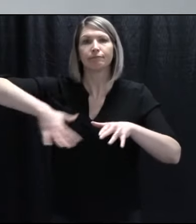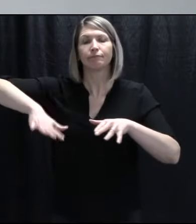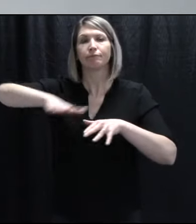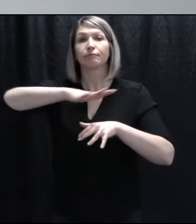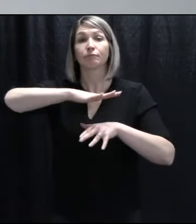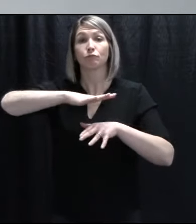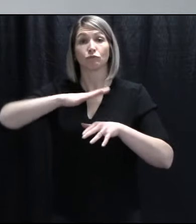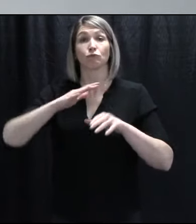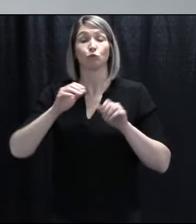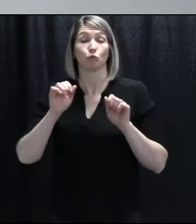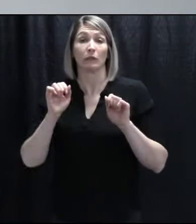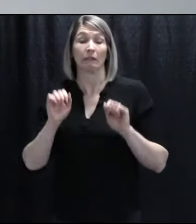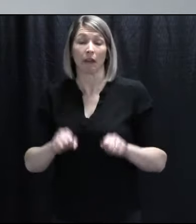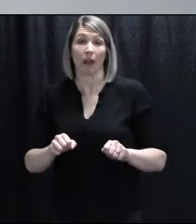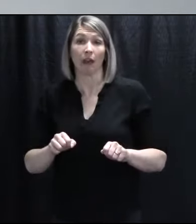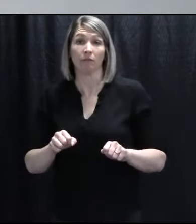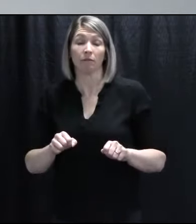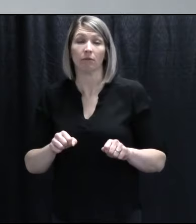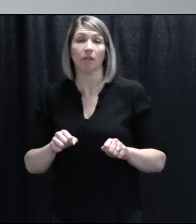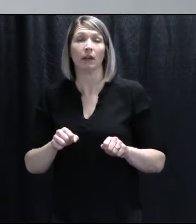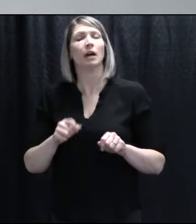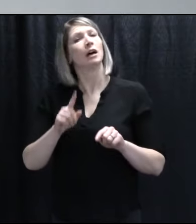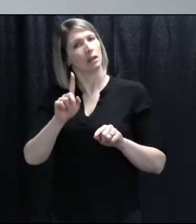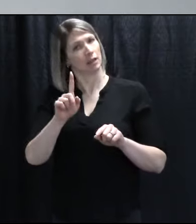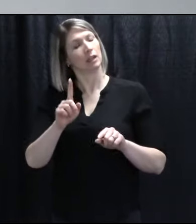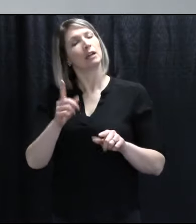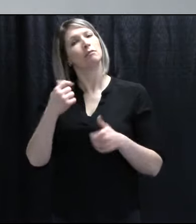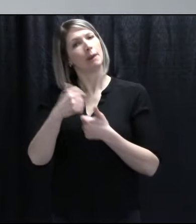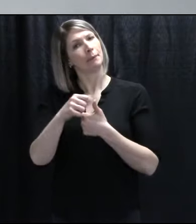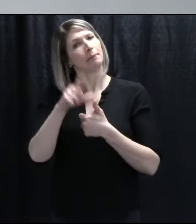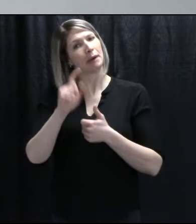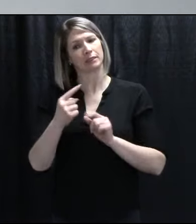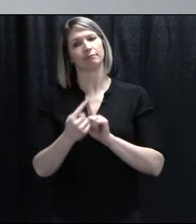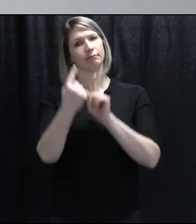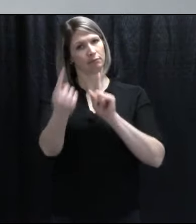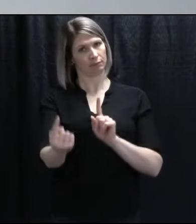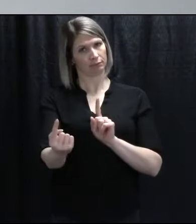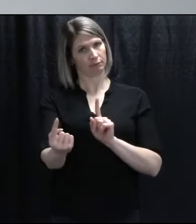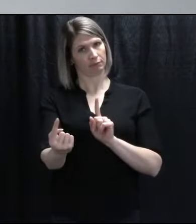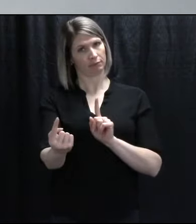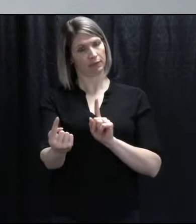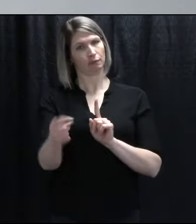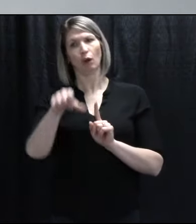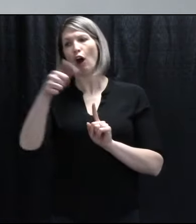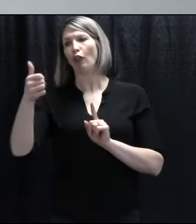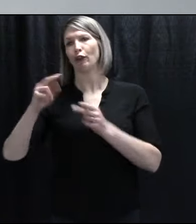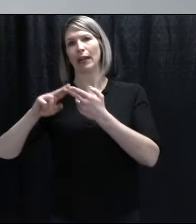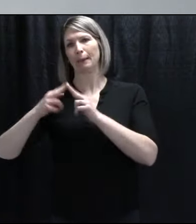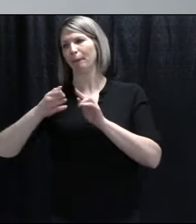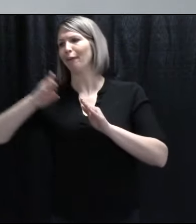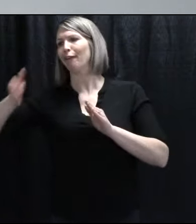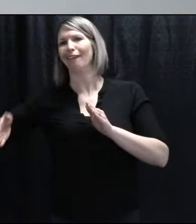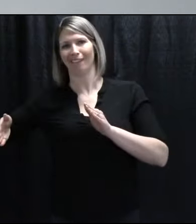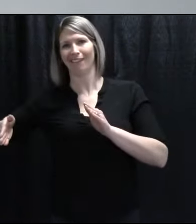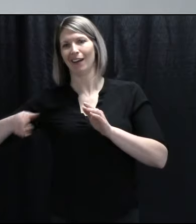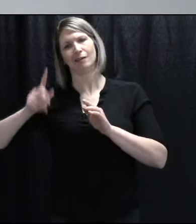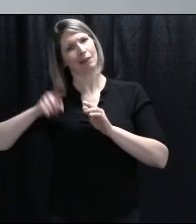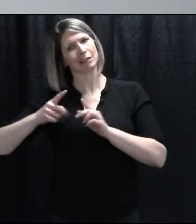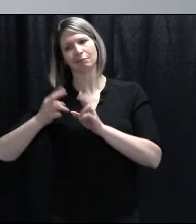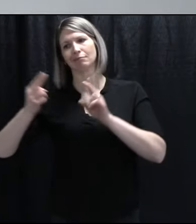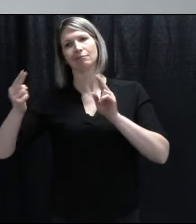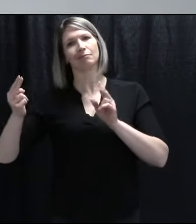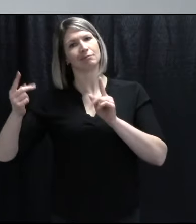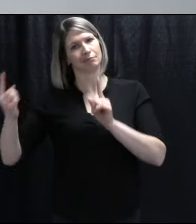maintaining the recommendations for social distancing, 6 feet apart, that sort of thing. We would like people who have